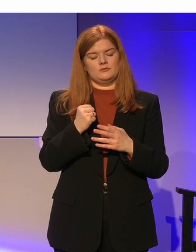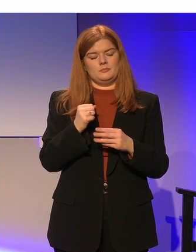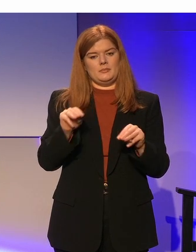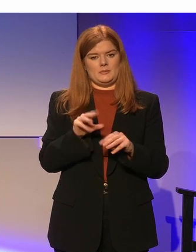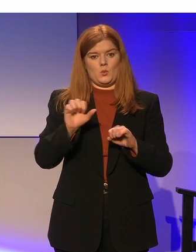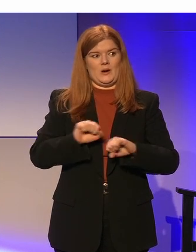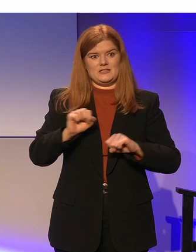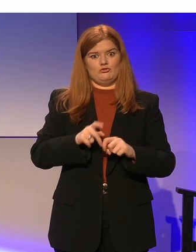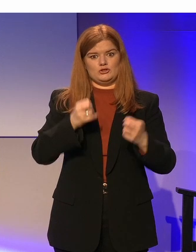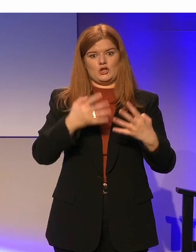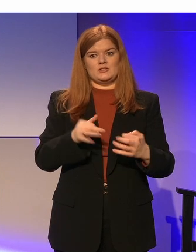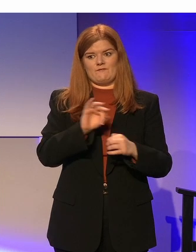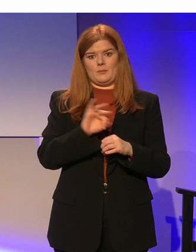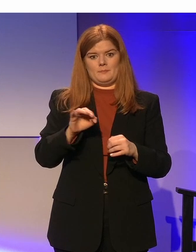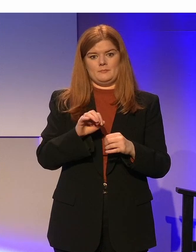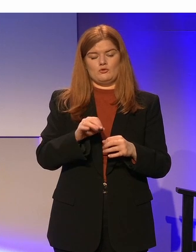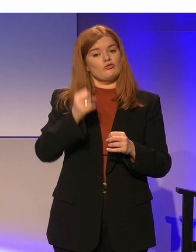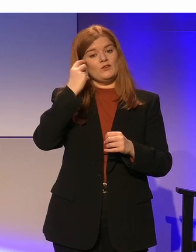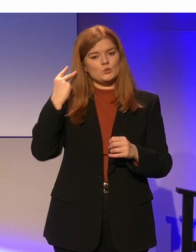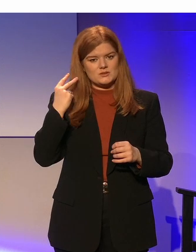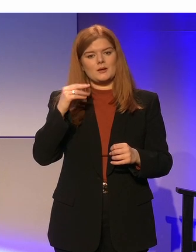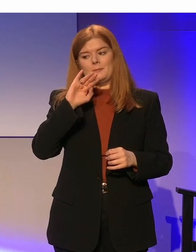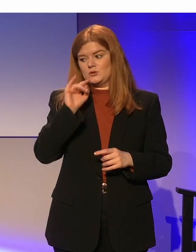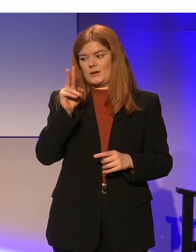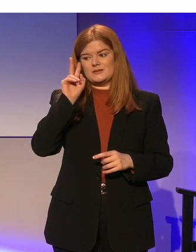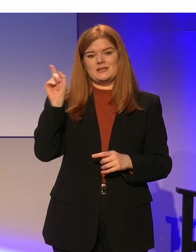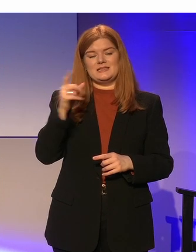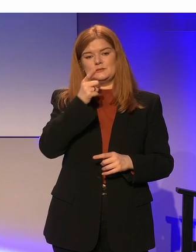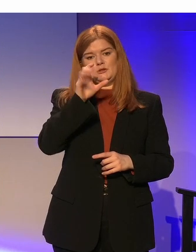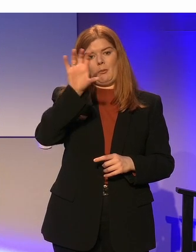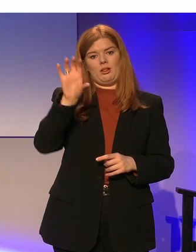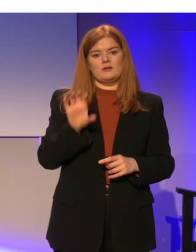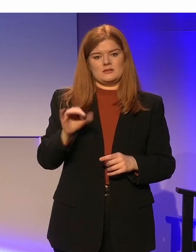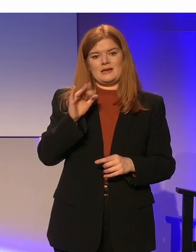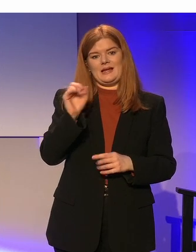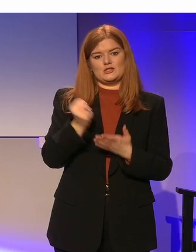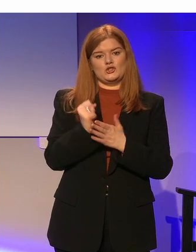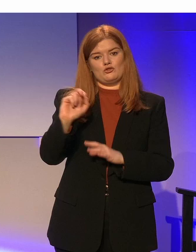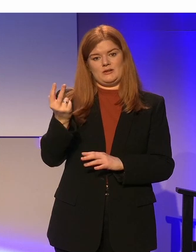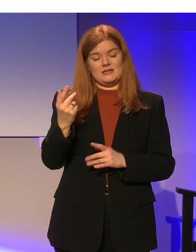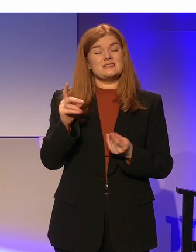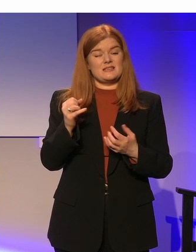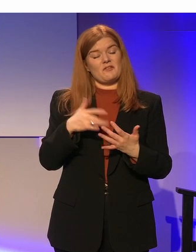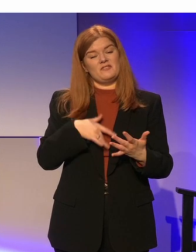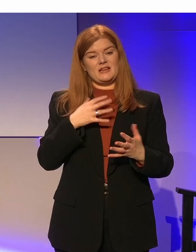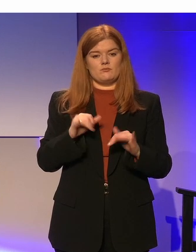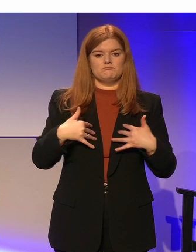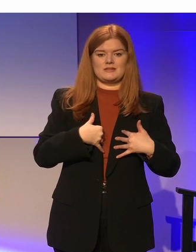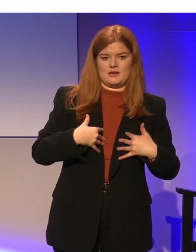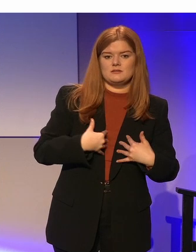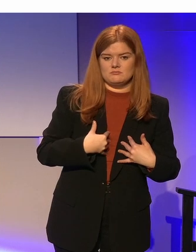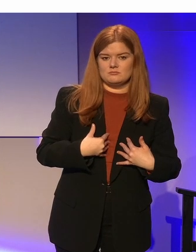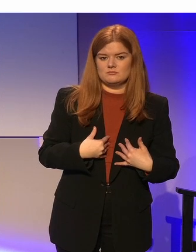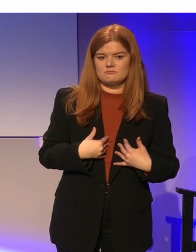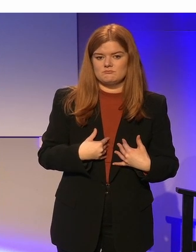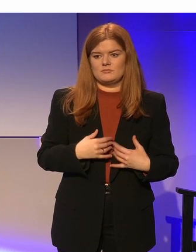the outcomes of exceptional reviews. So as you can see in the speech bubble from case study 3, there was a sense of